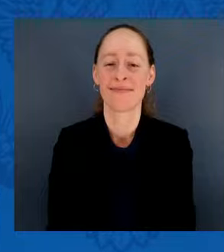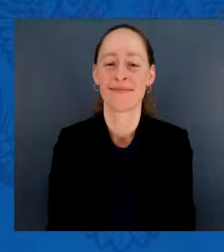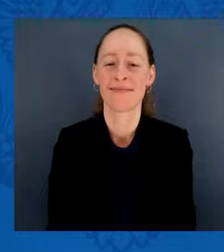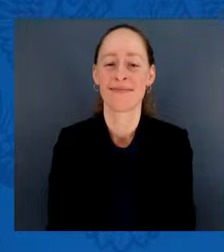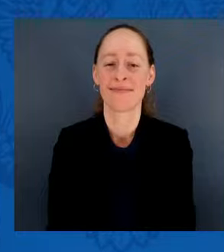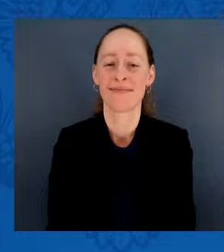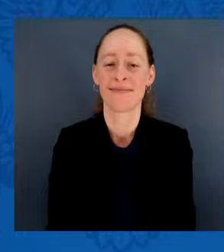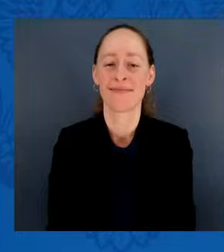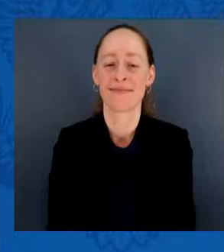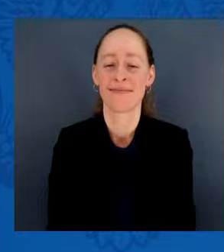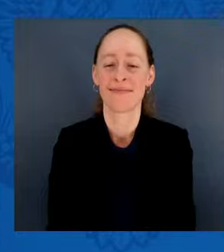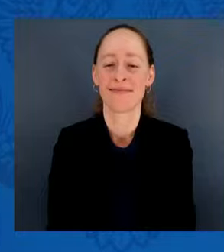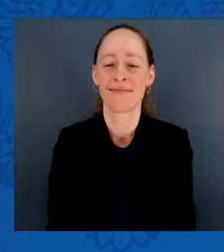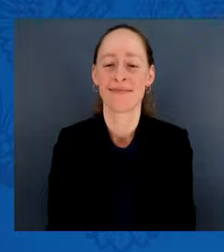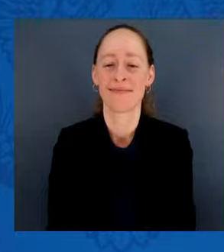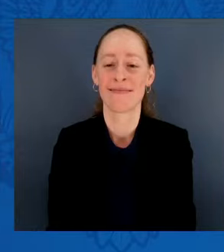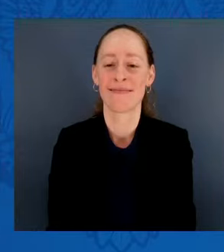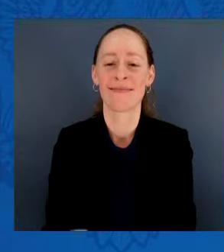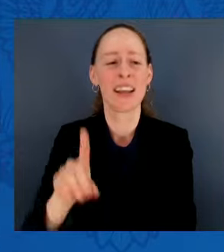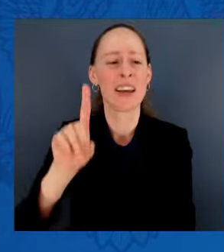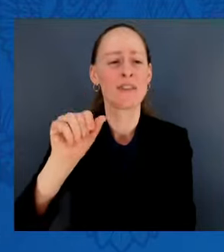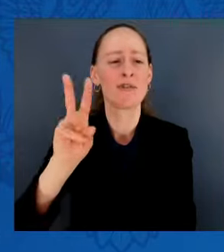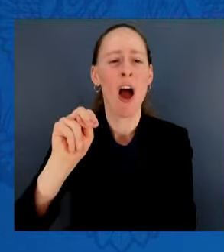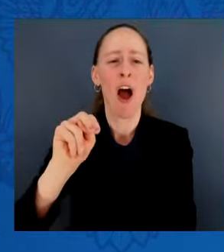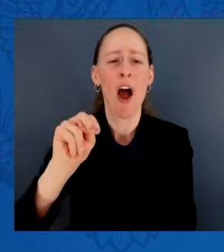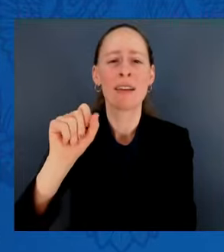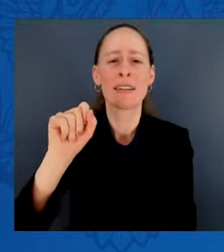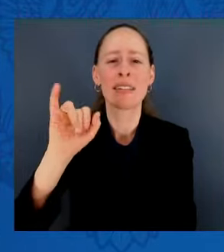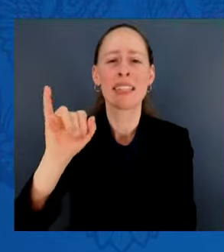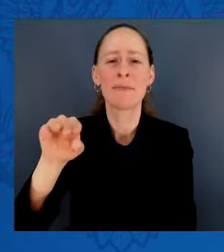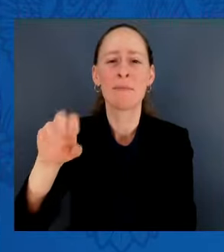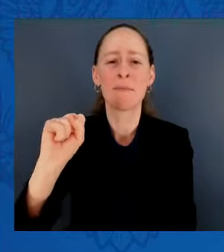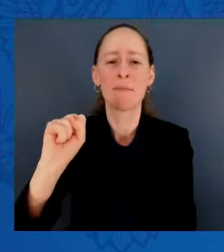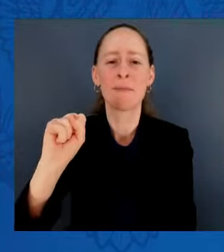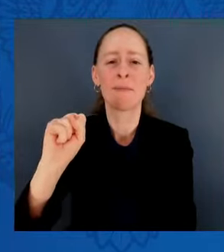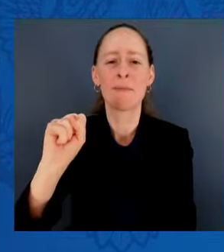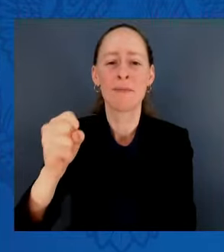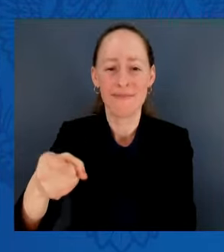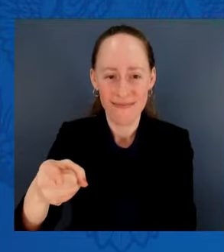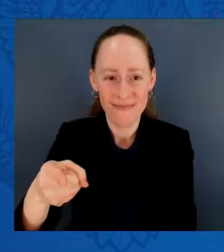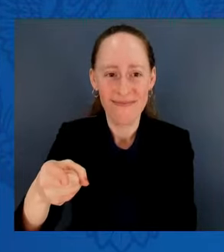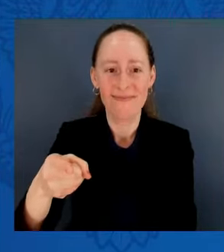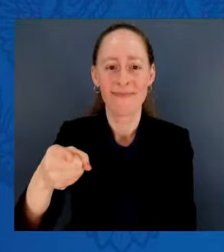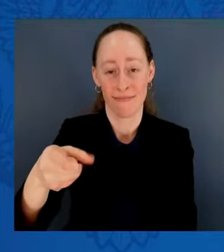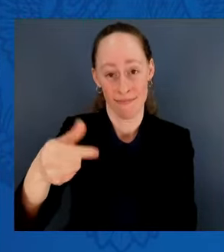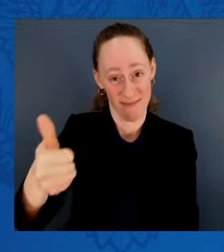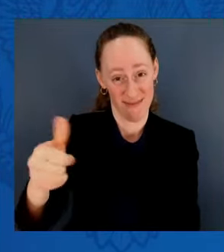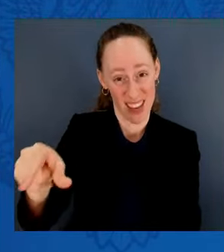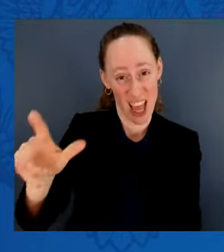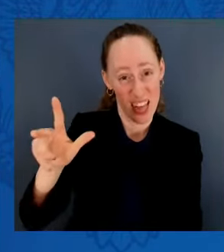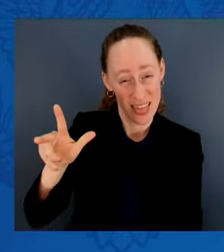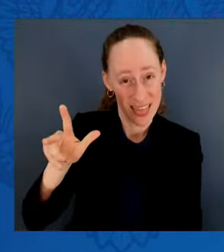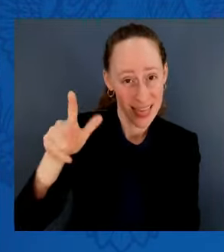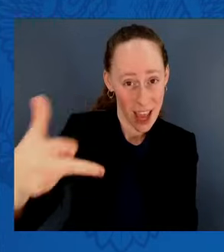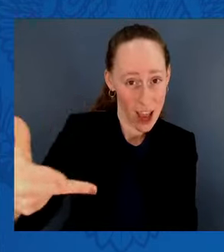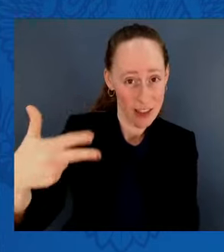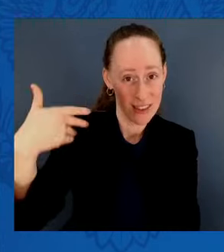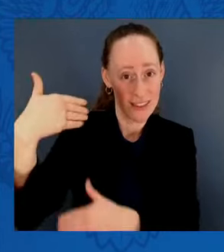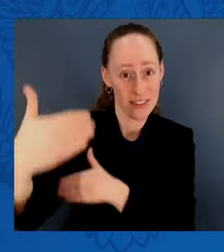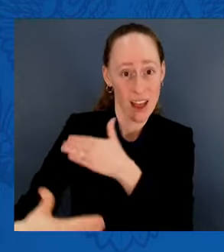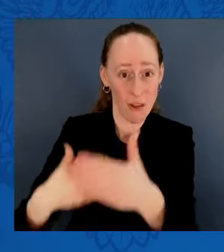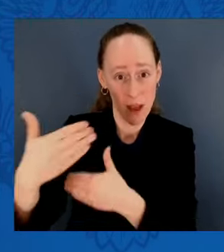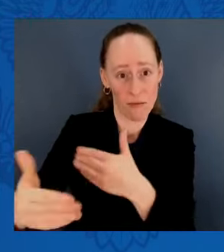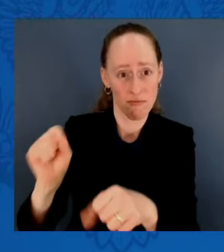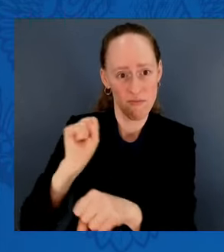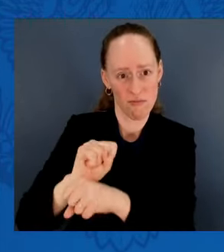And Dawn Sims, a third generation worker, UAW worker at Belvedere. Sean, I was proud to be the